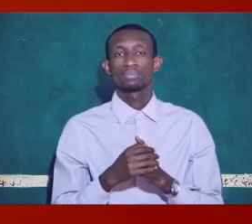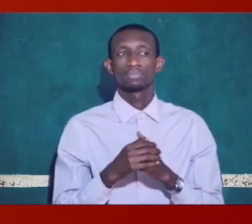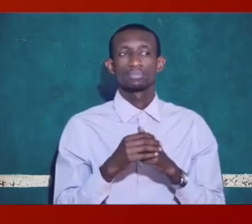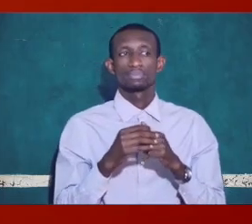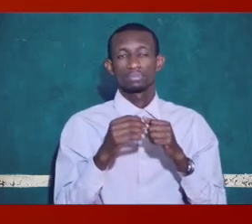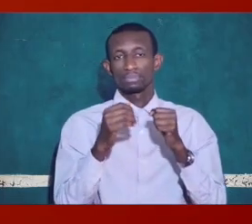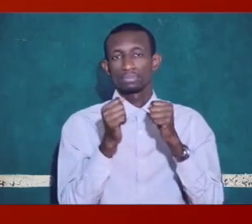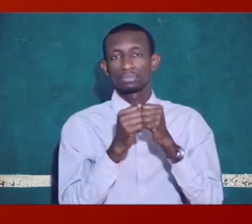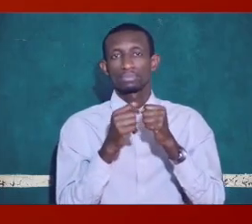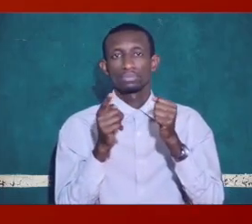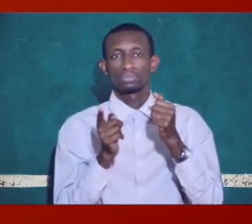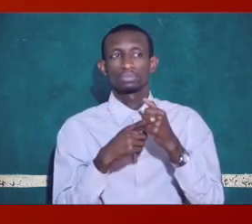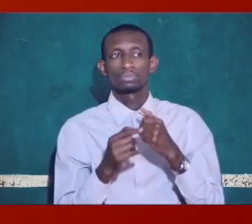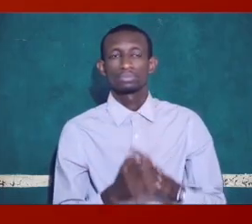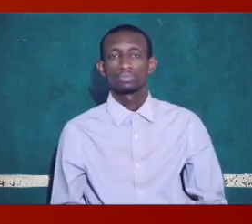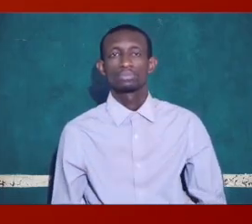Just 2 minutes.